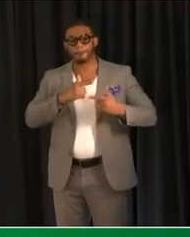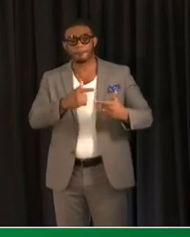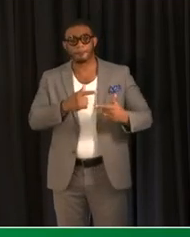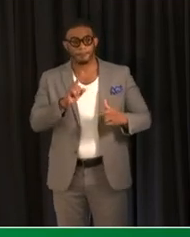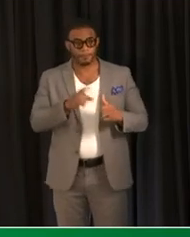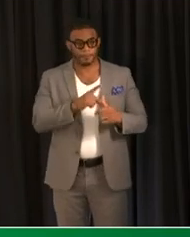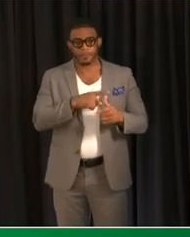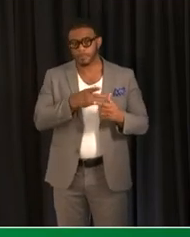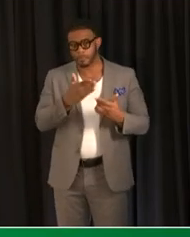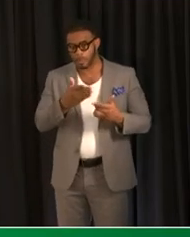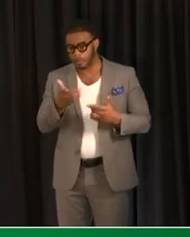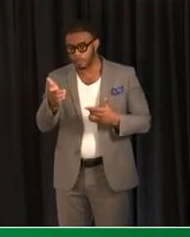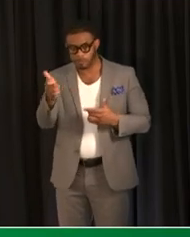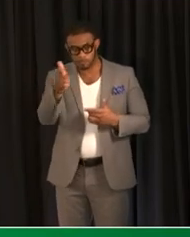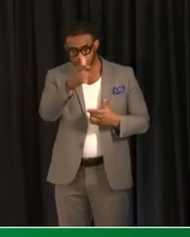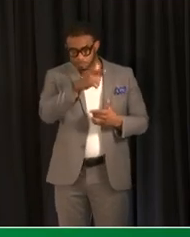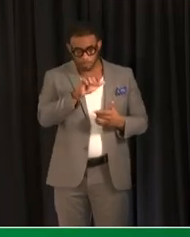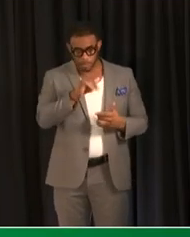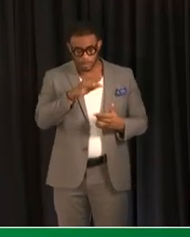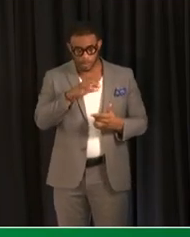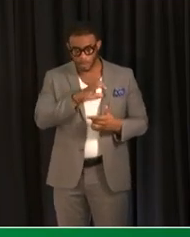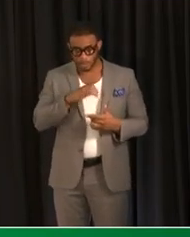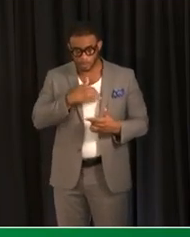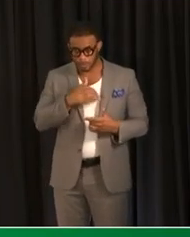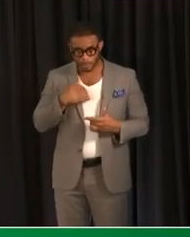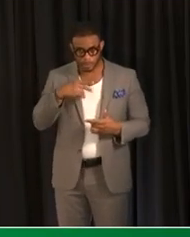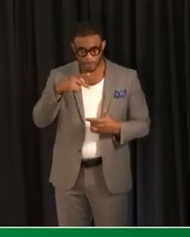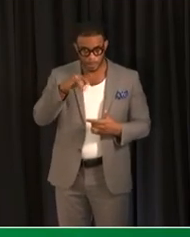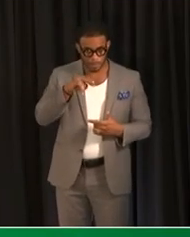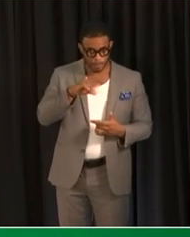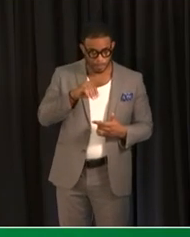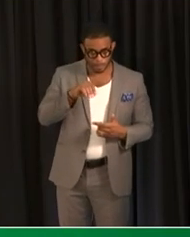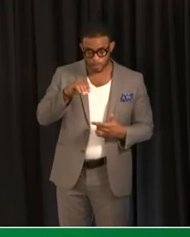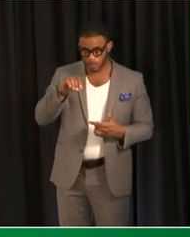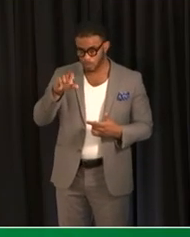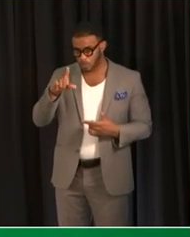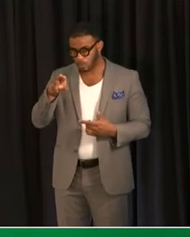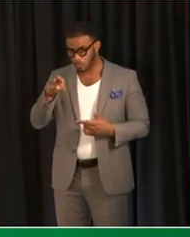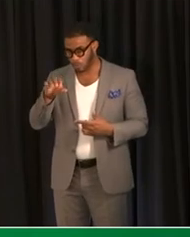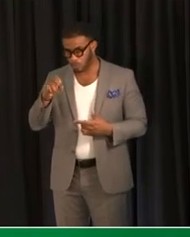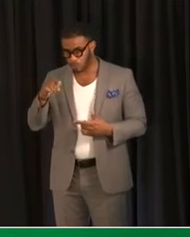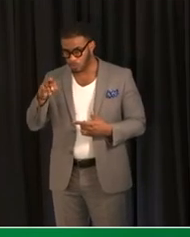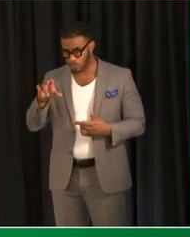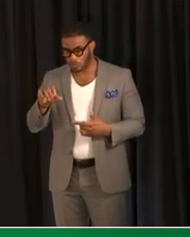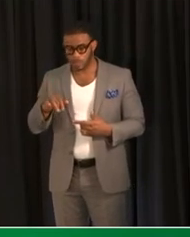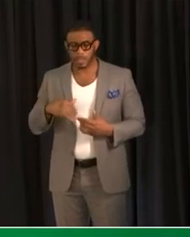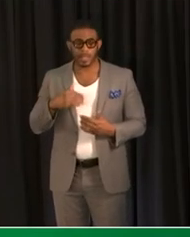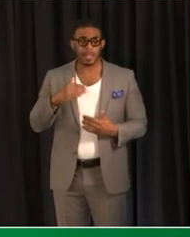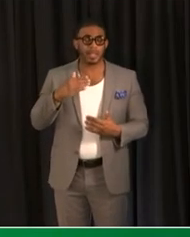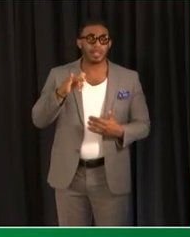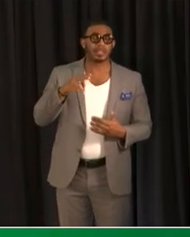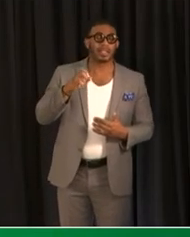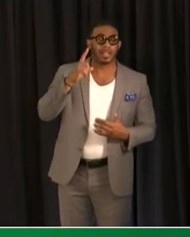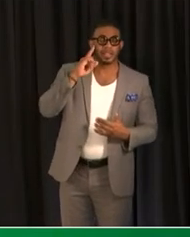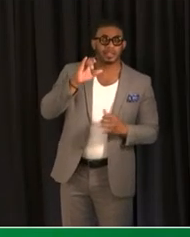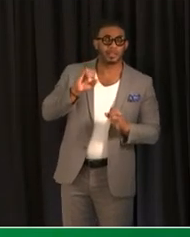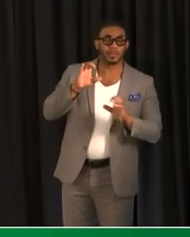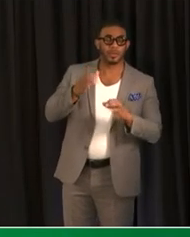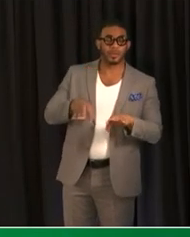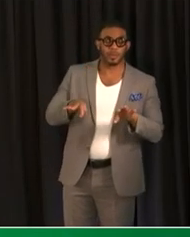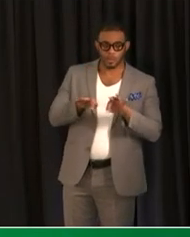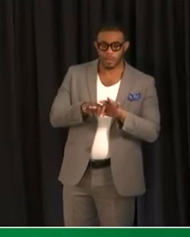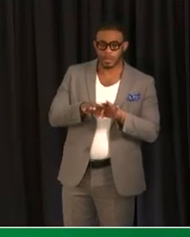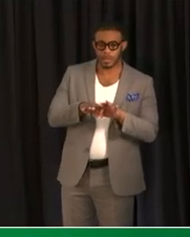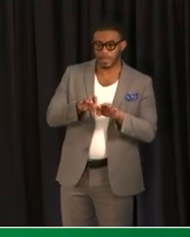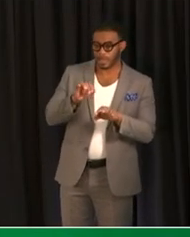So I'll turn that to you first, and then maybe Councilmember Pinto, and then Councilmember Lewis George. Yeah, I think, John, actually what you said is